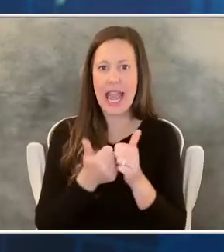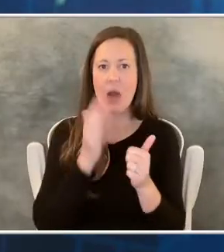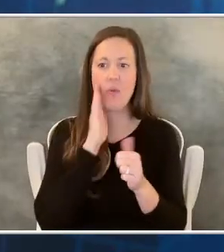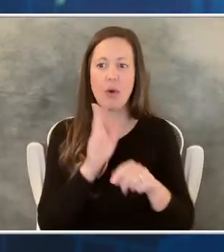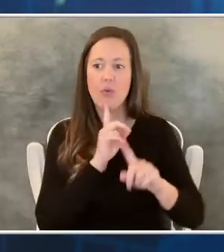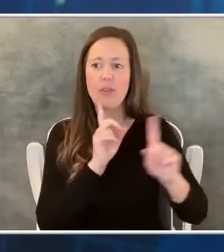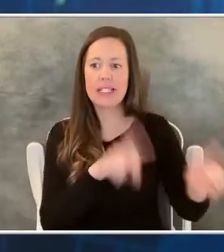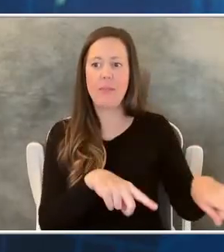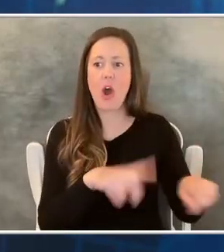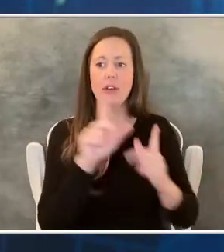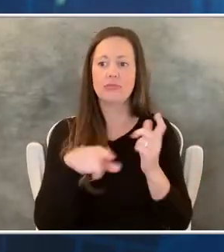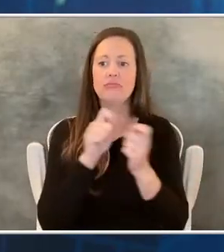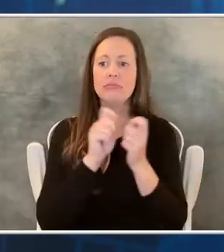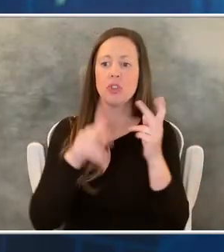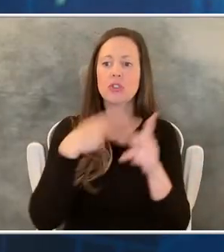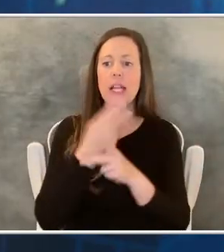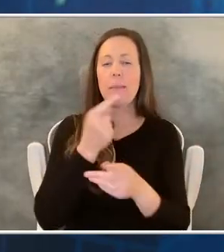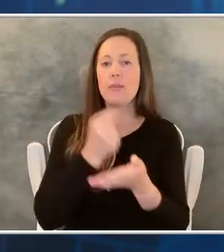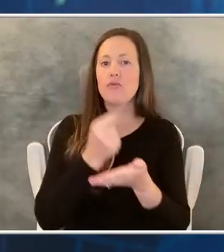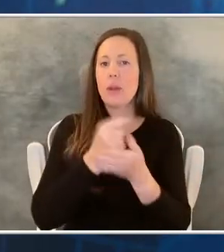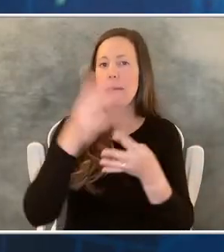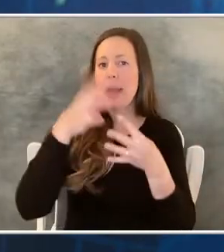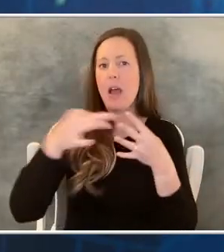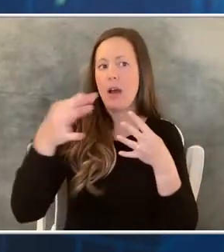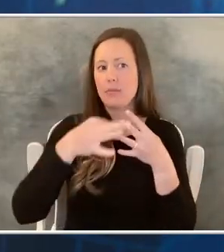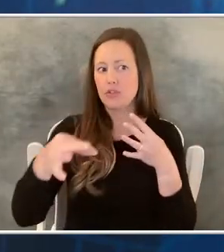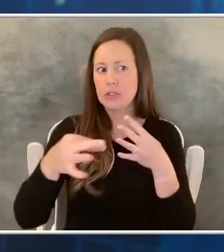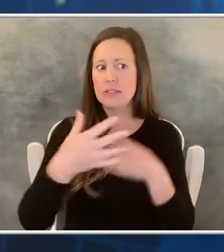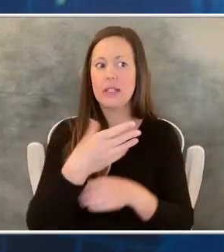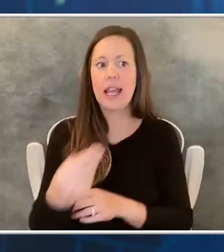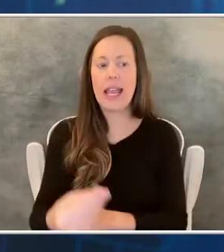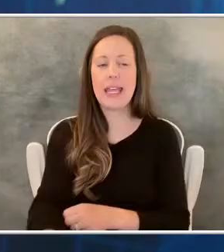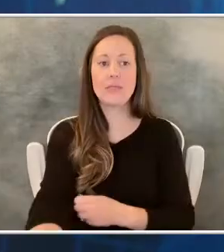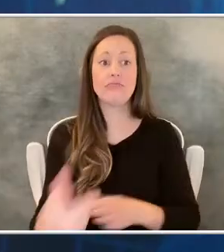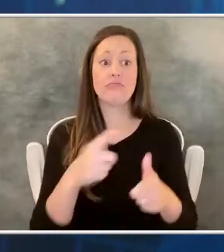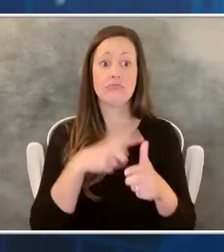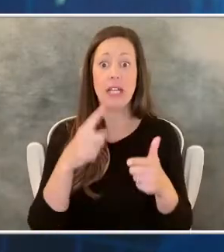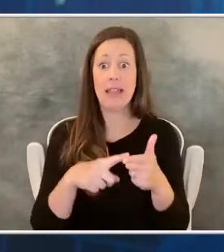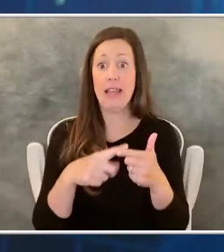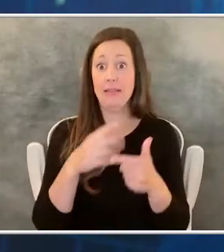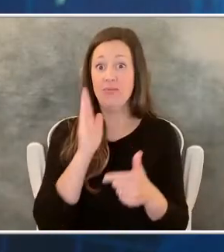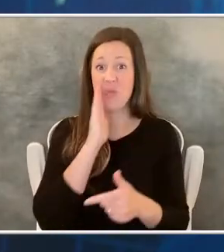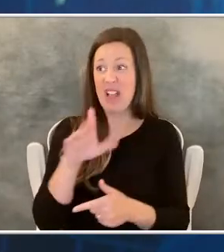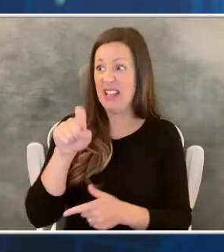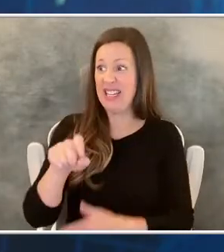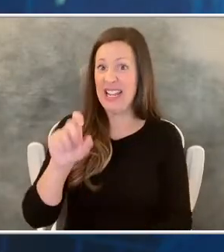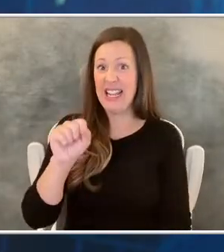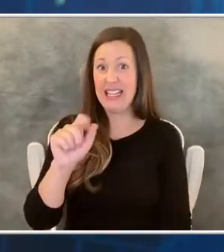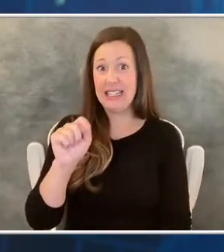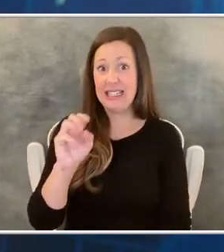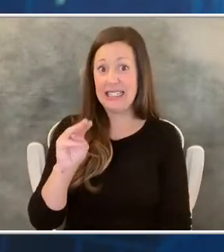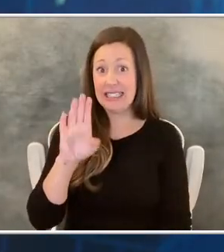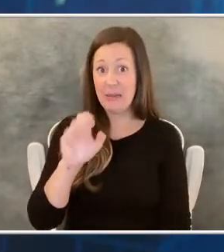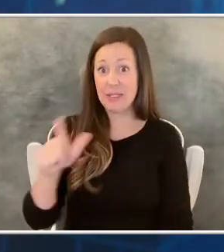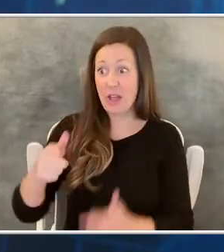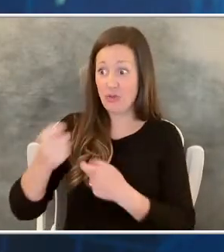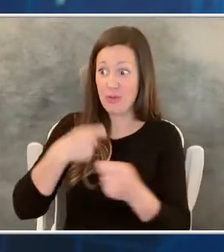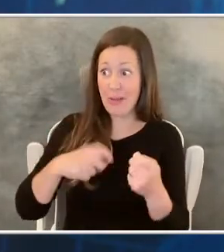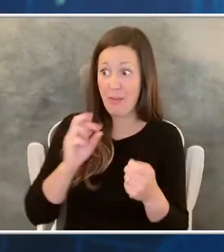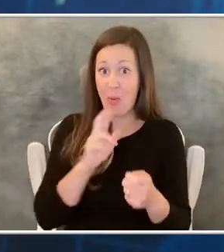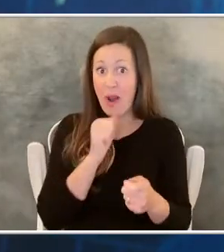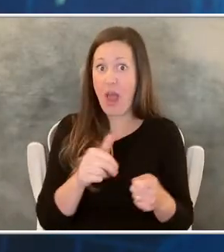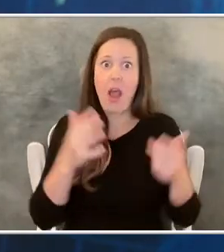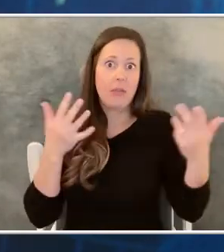certain types of treatment, and whether they will need a stem cell transplant or not. And then, you know, we start